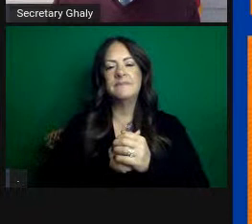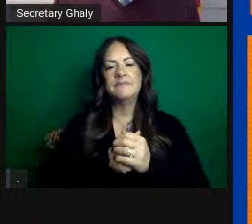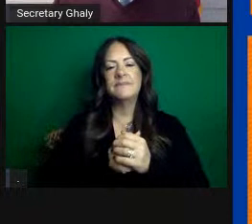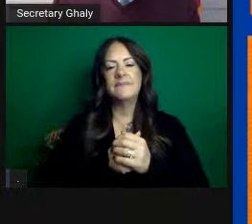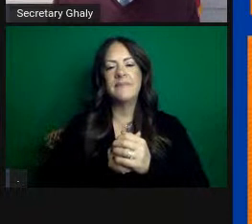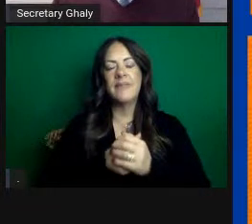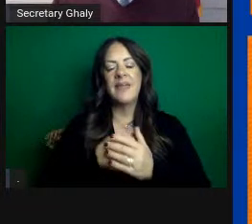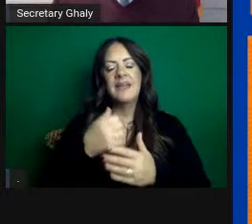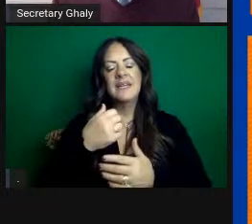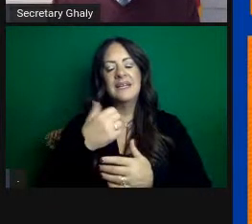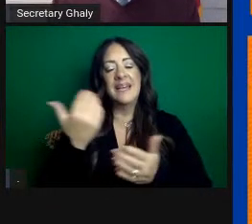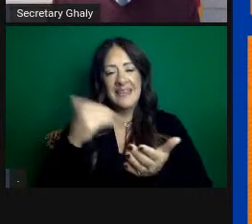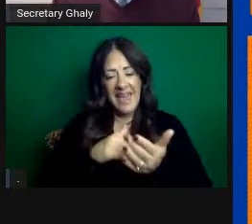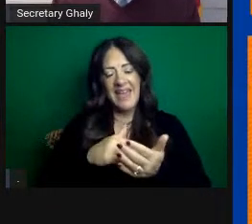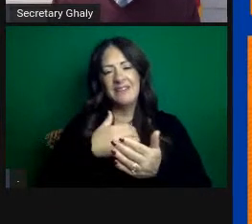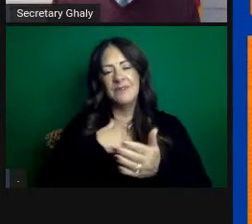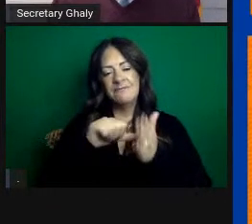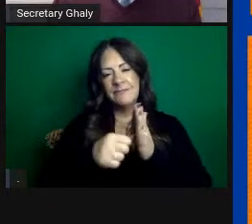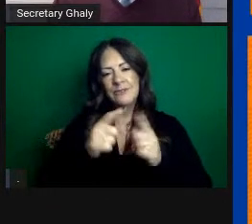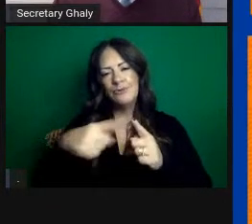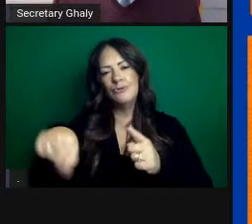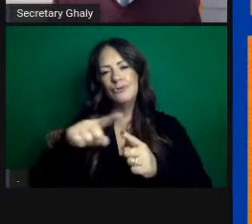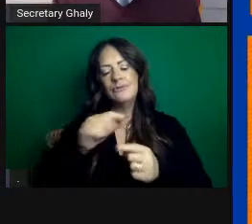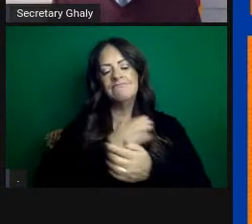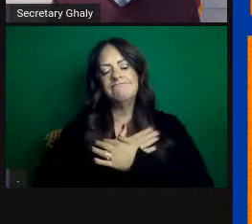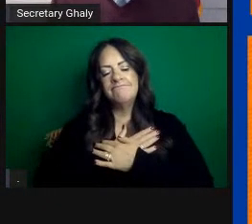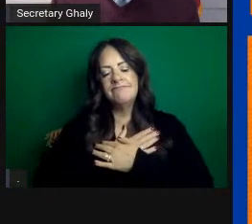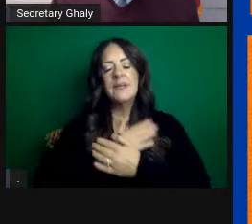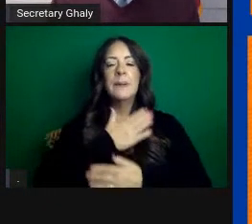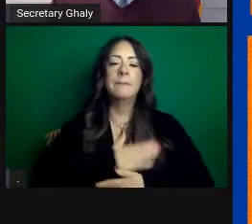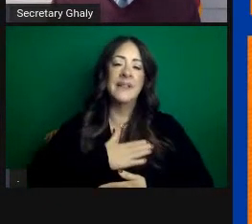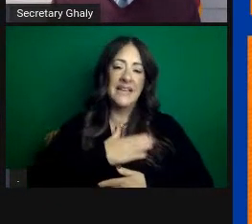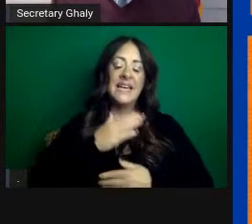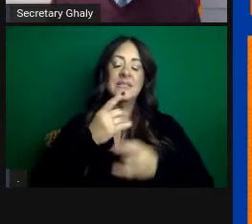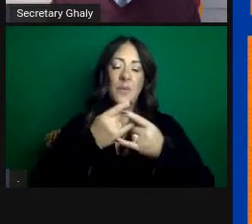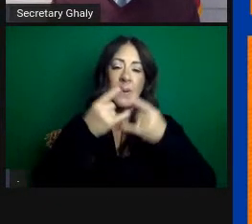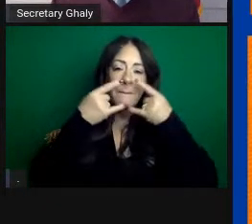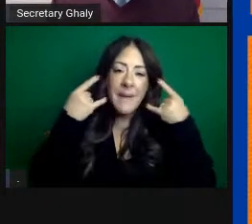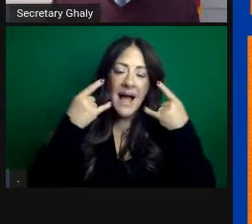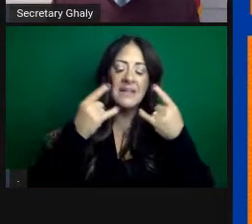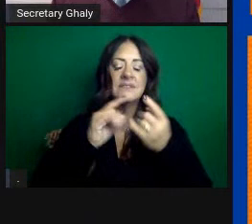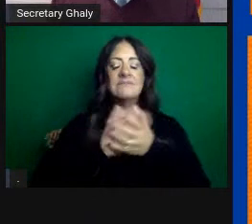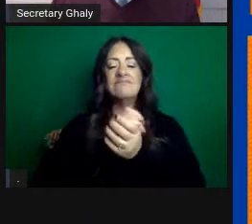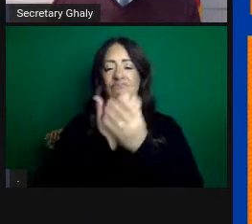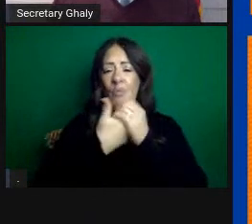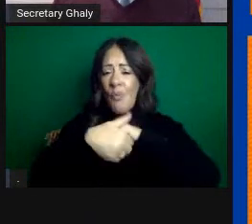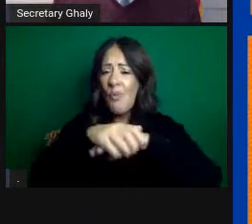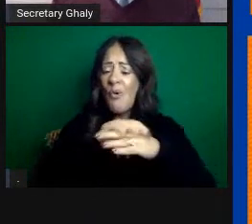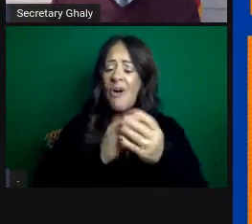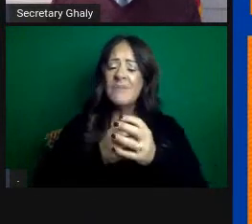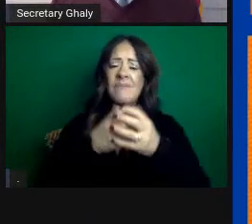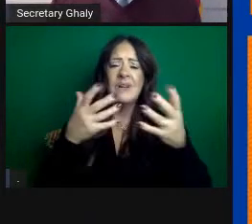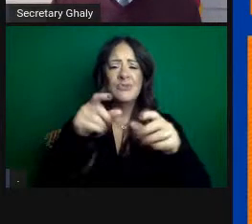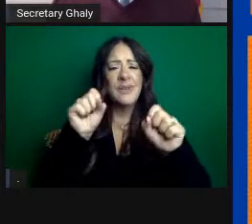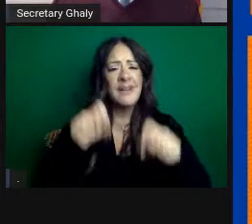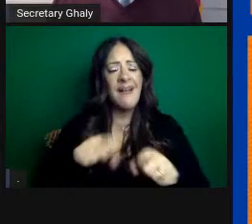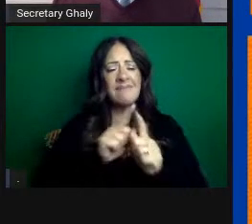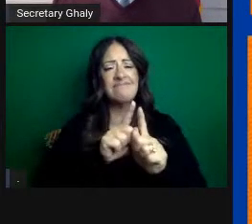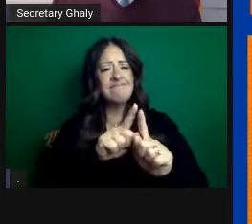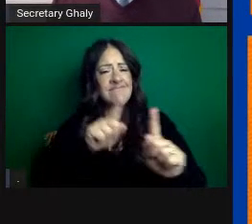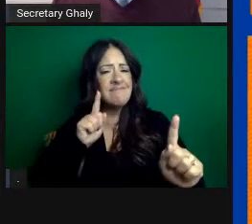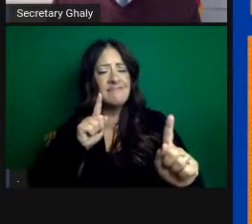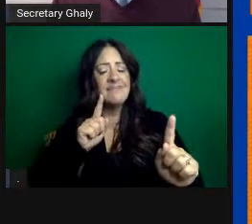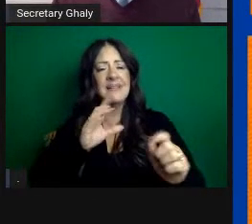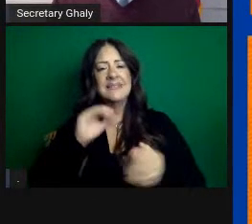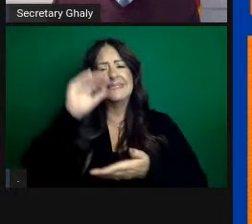end with wear your mask, try to keep your distance, wash your hands, and as much as you can, keep your